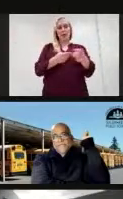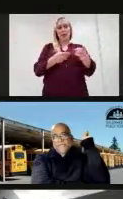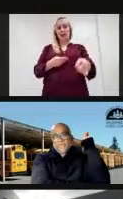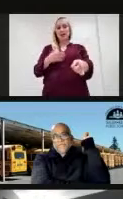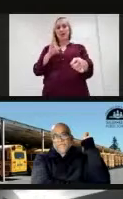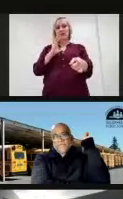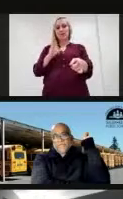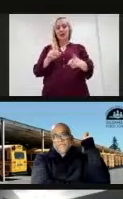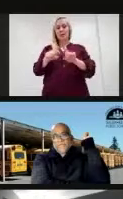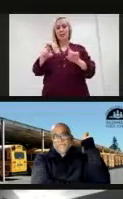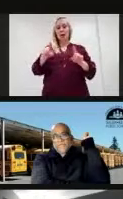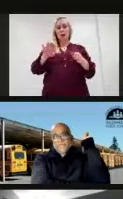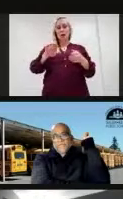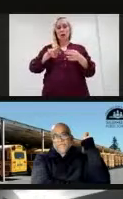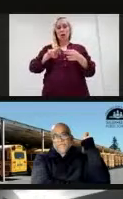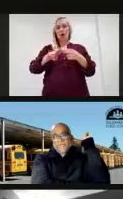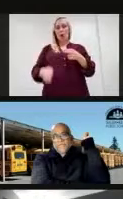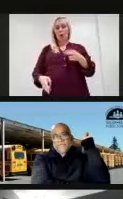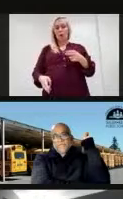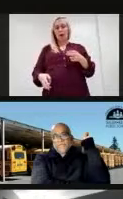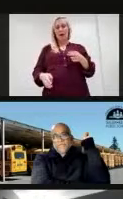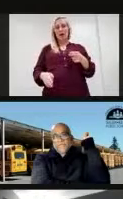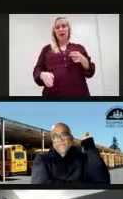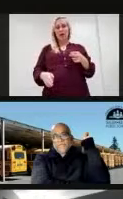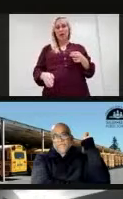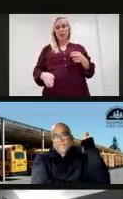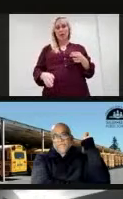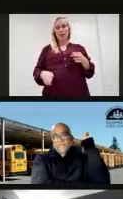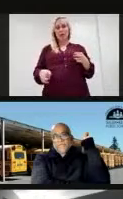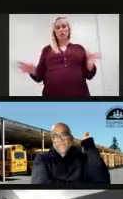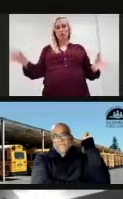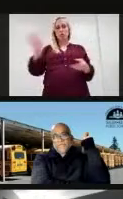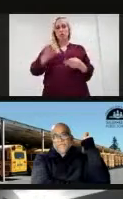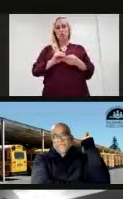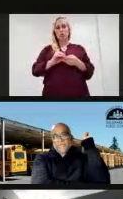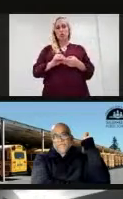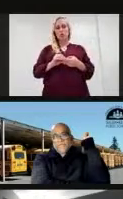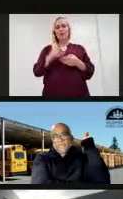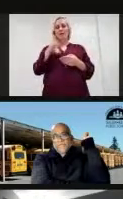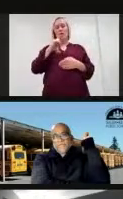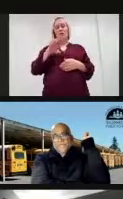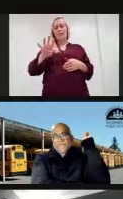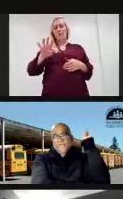lowering the total compensation down to about 400.